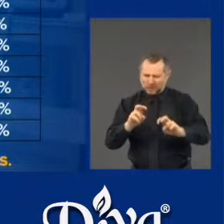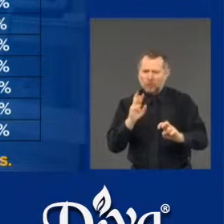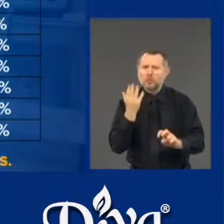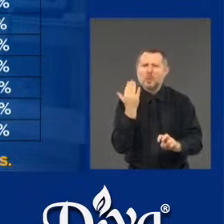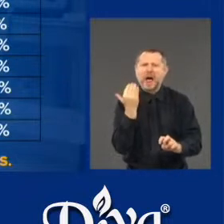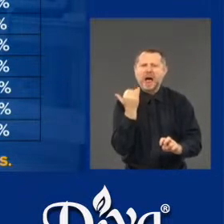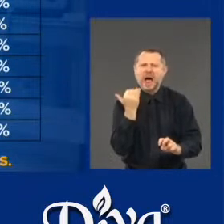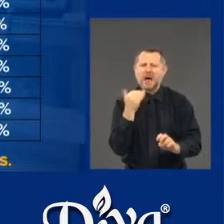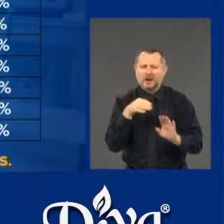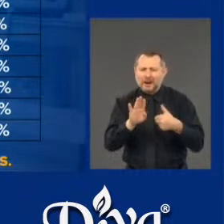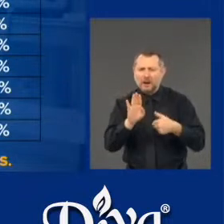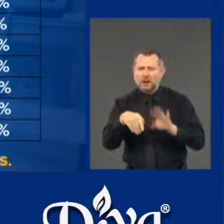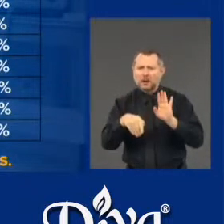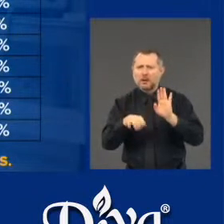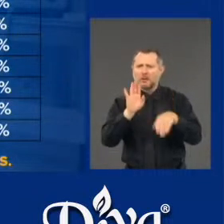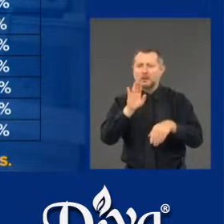up.